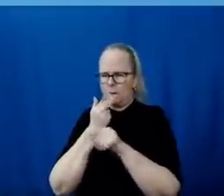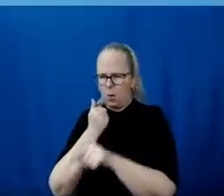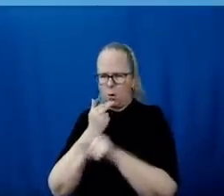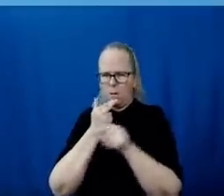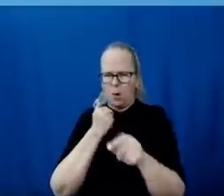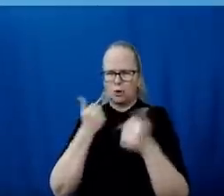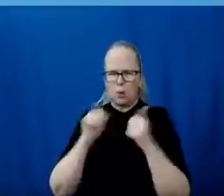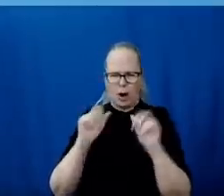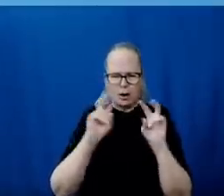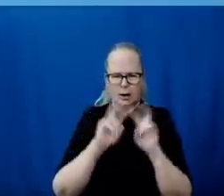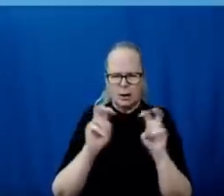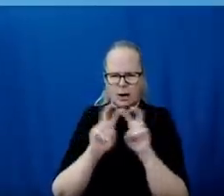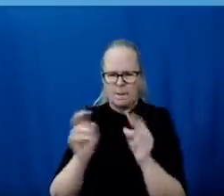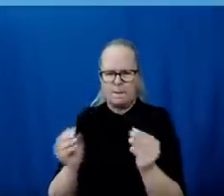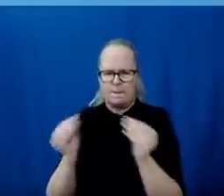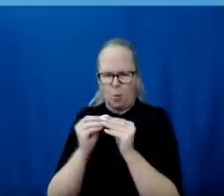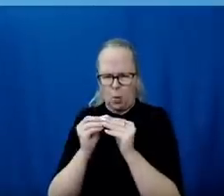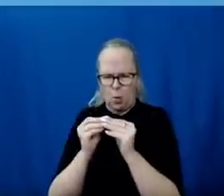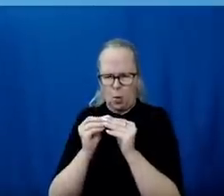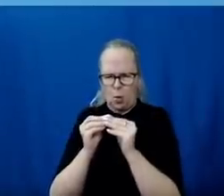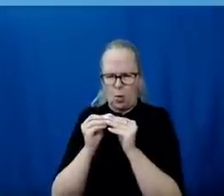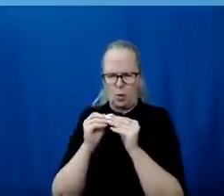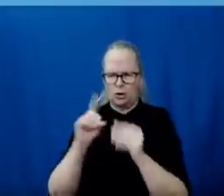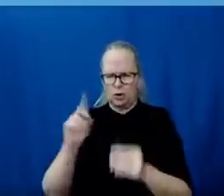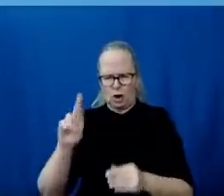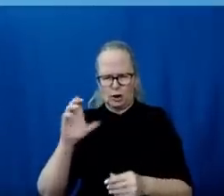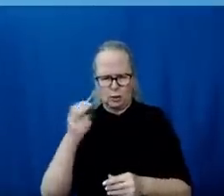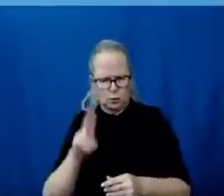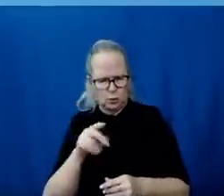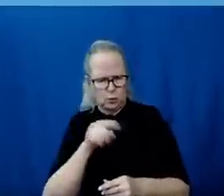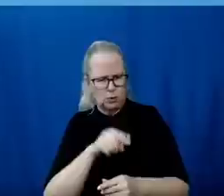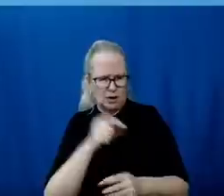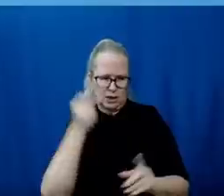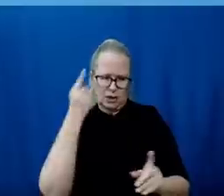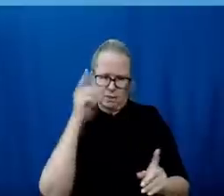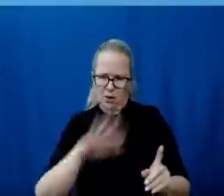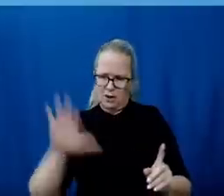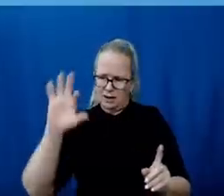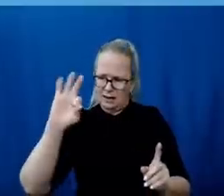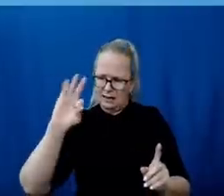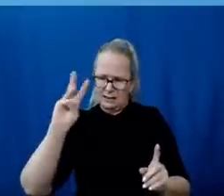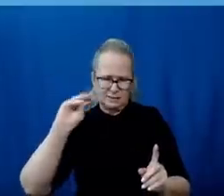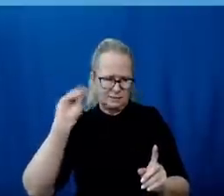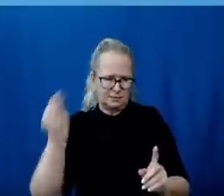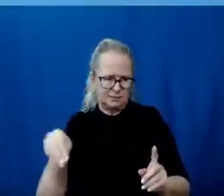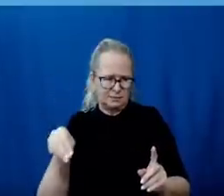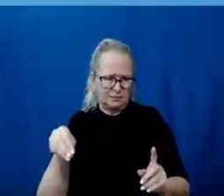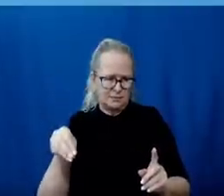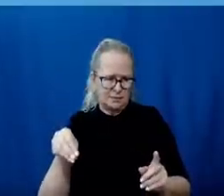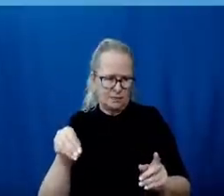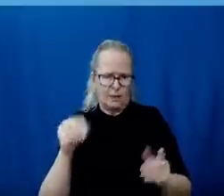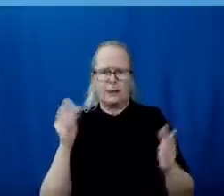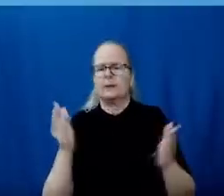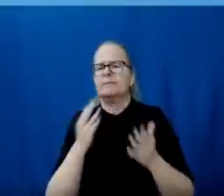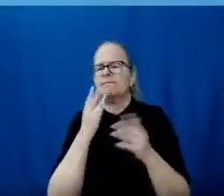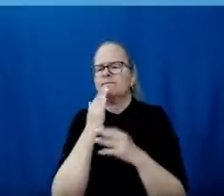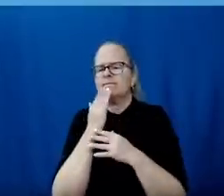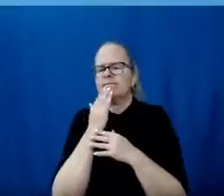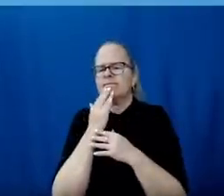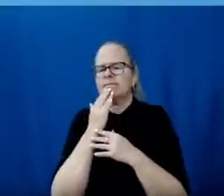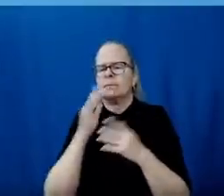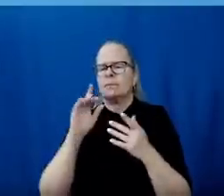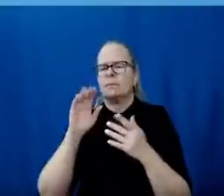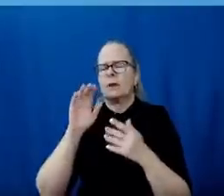explore smaller and smaller catchments. Yeah, you do realize that the I think the it's about 96% of